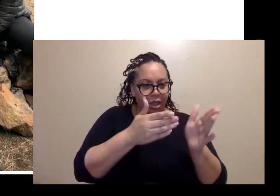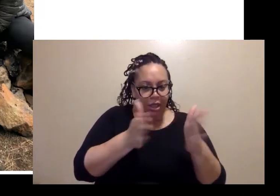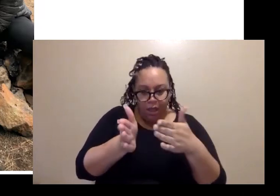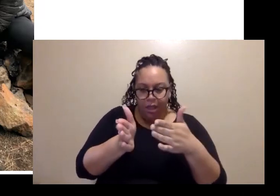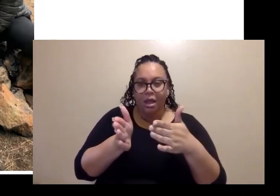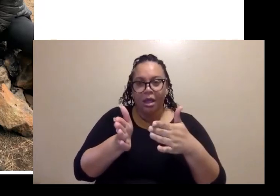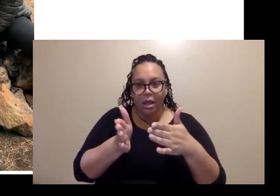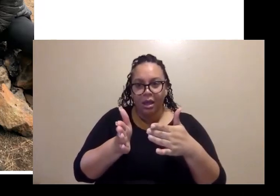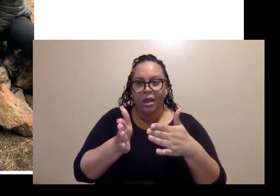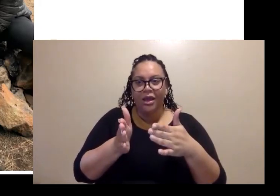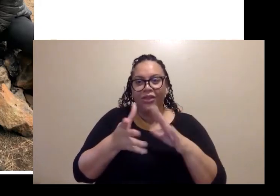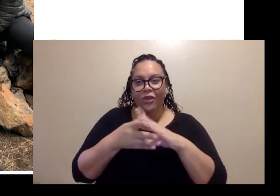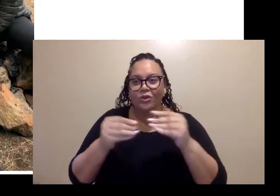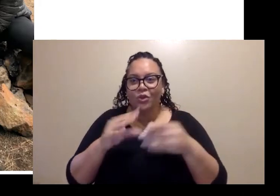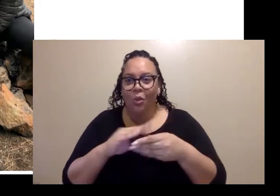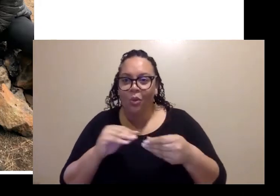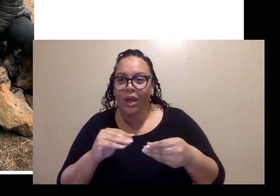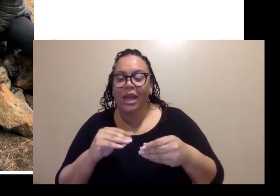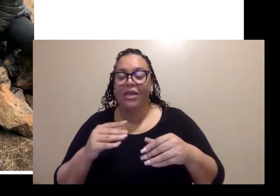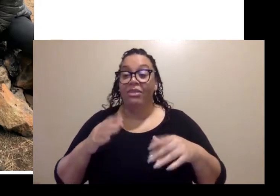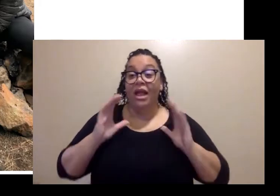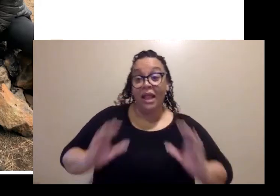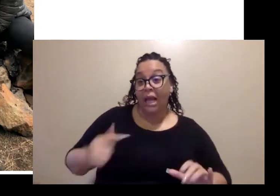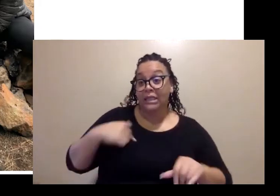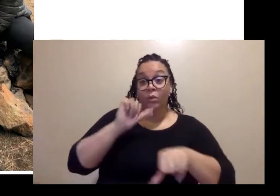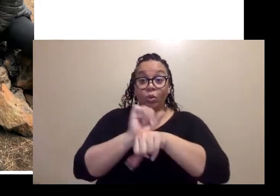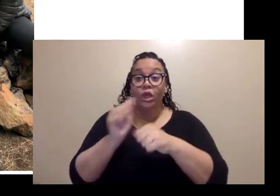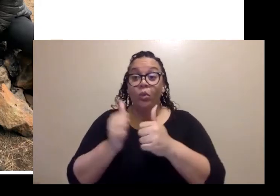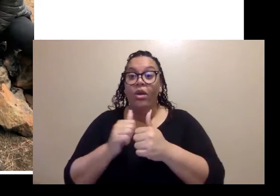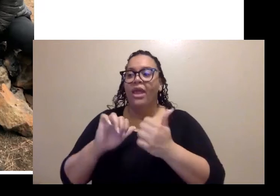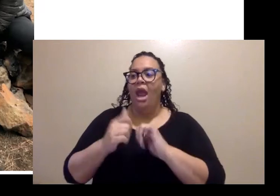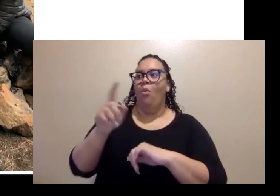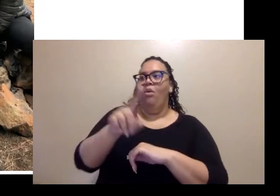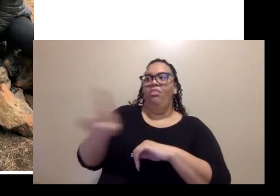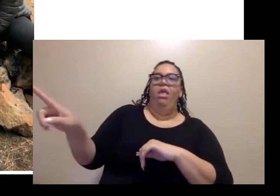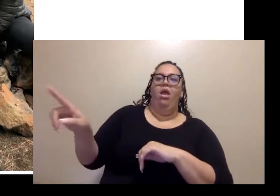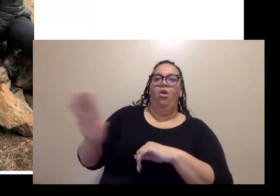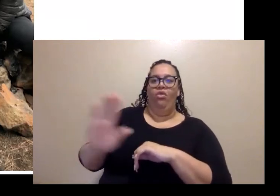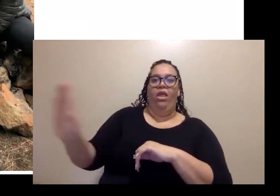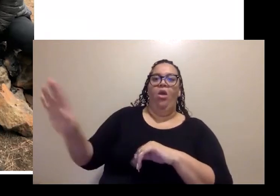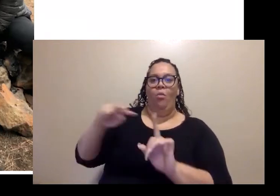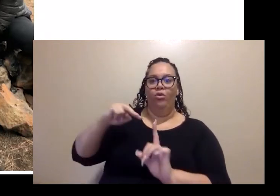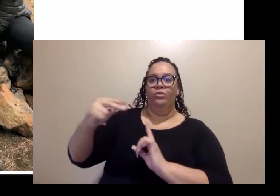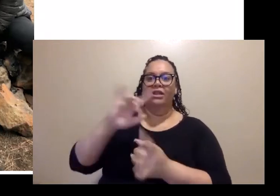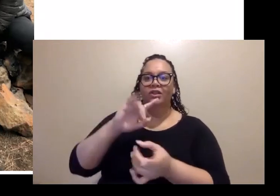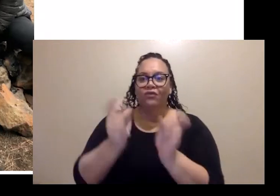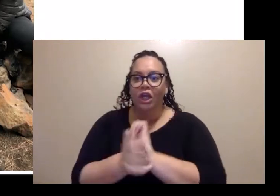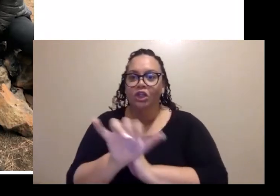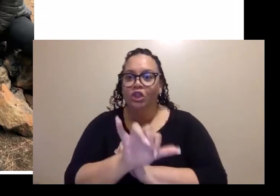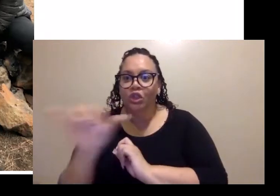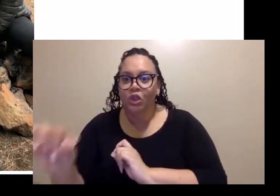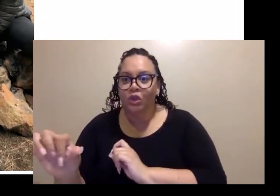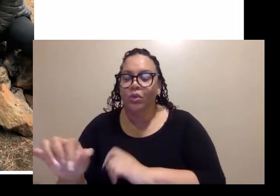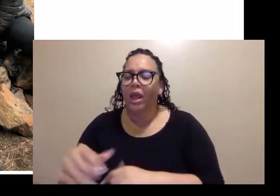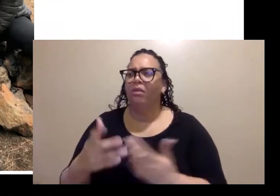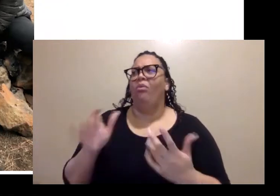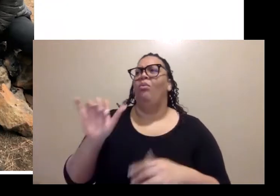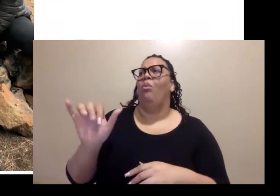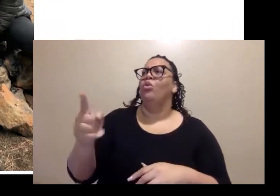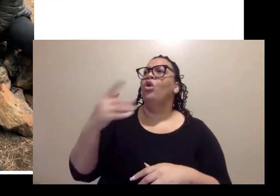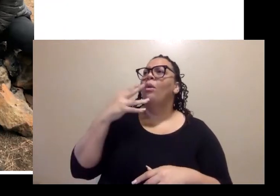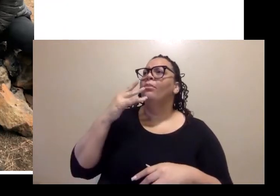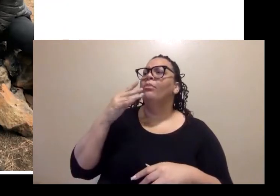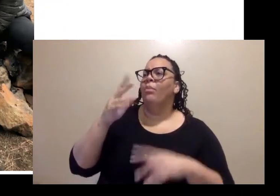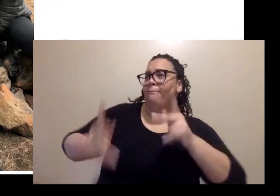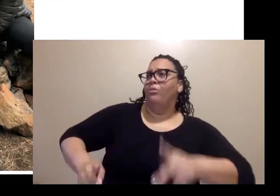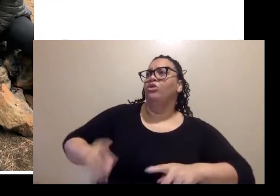my clients that I was working with out in the wilderness, in the way that they viewed and saw wilderness, right? Like, oh, you're a person of color and you work